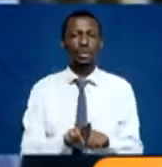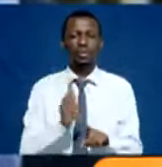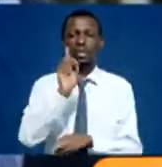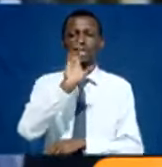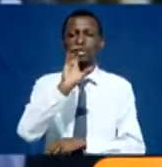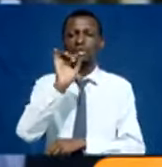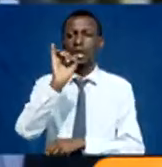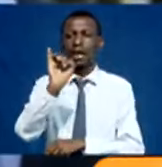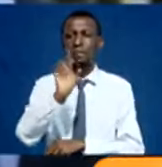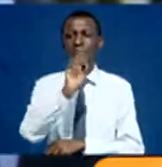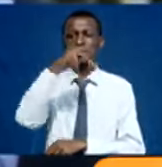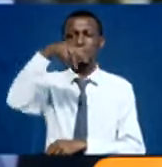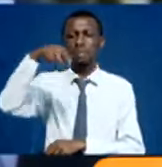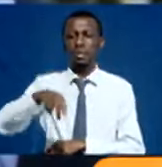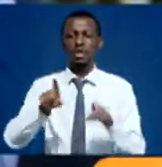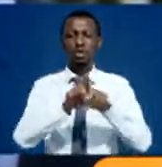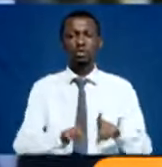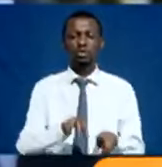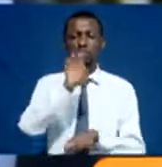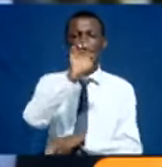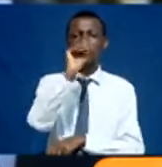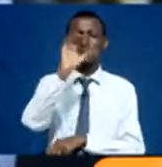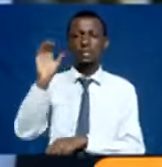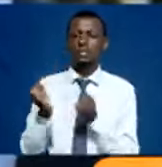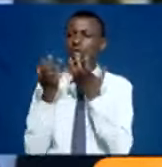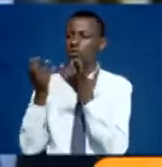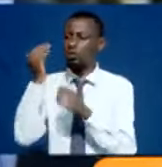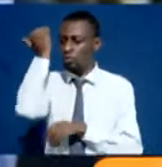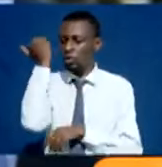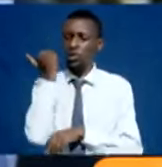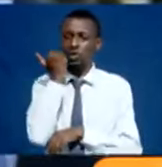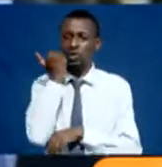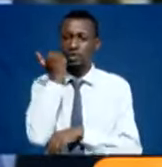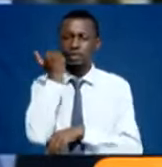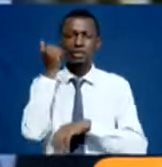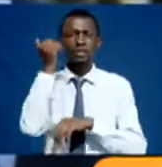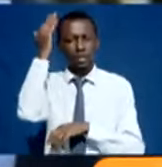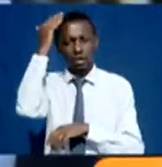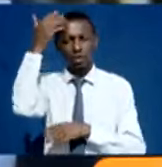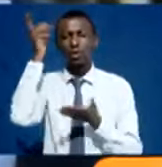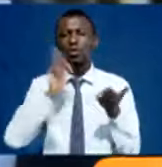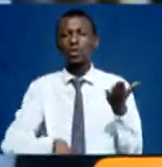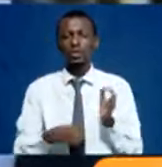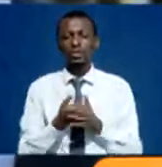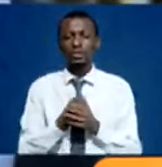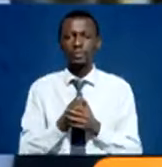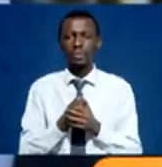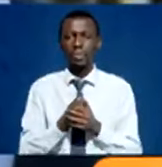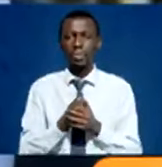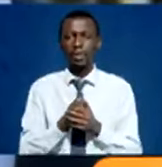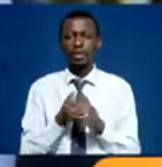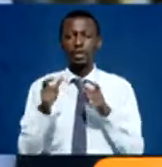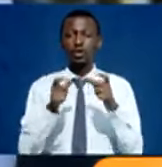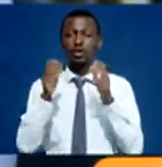DCI, and the EACC shall tell the court what is it that they have discovered that Margaret